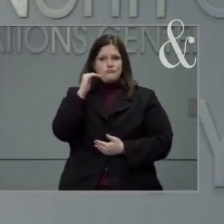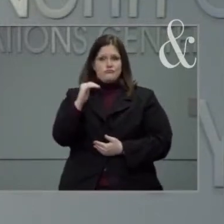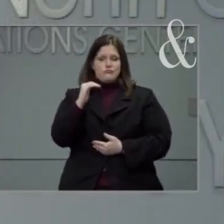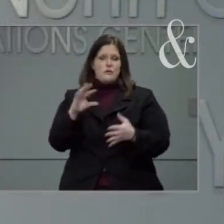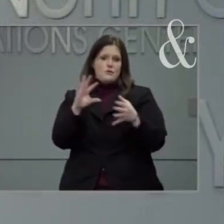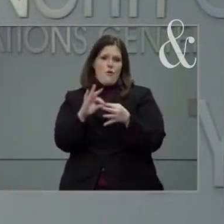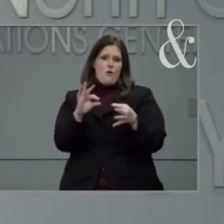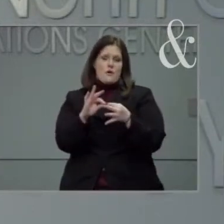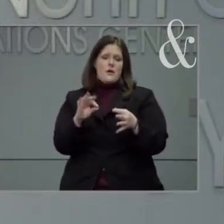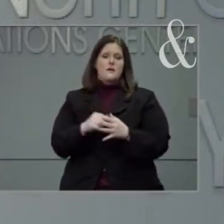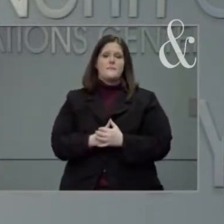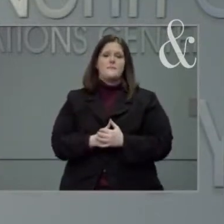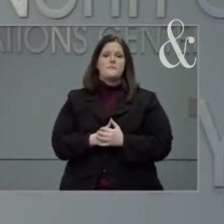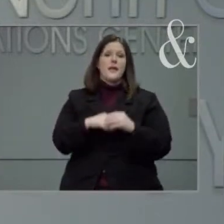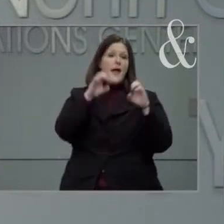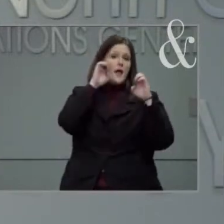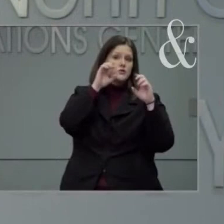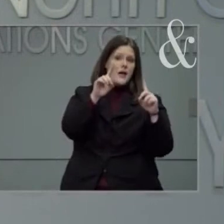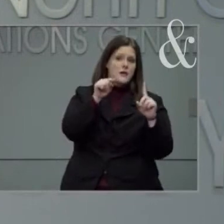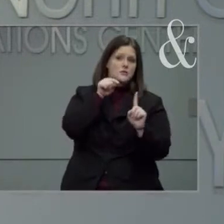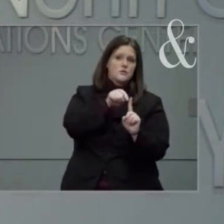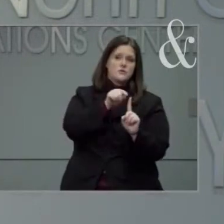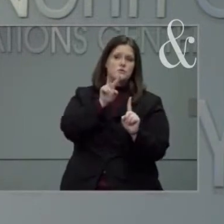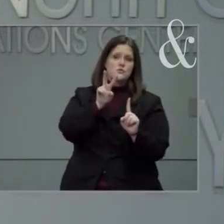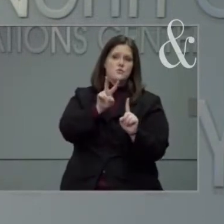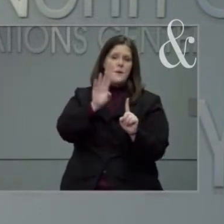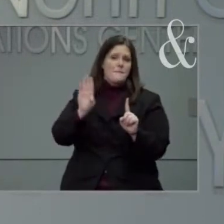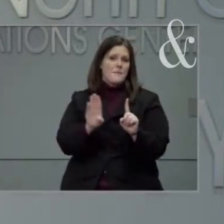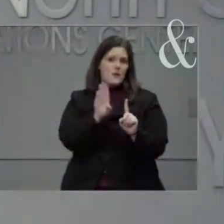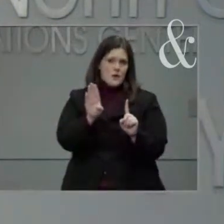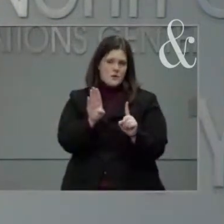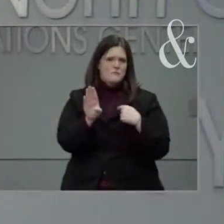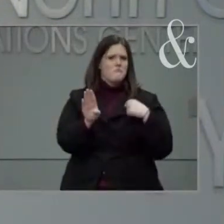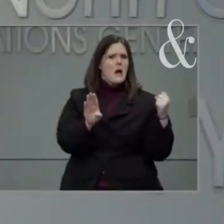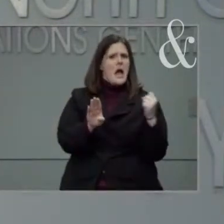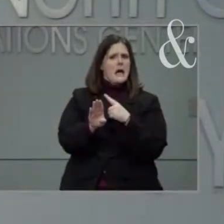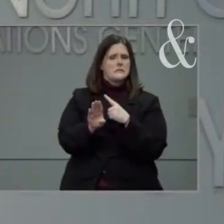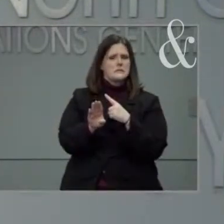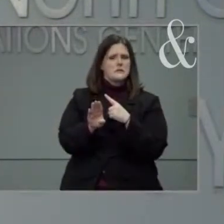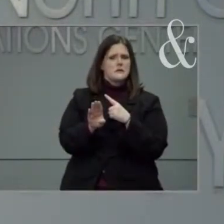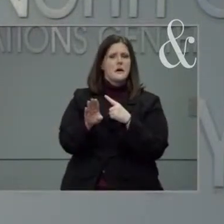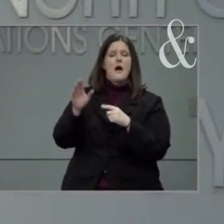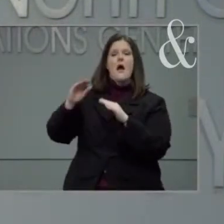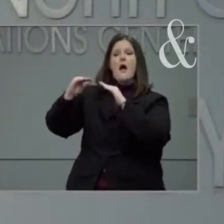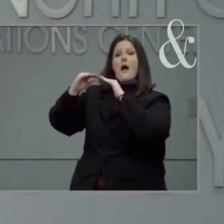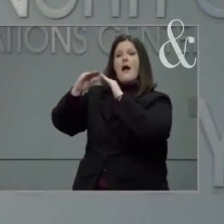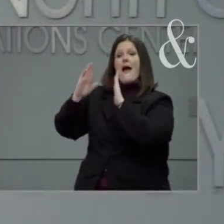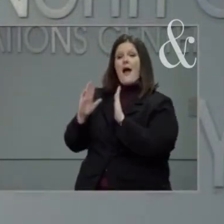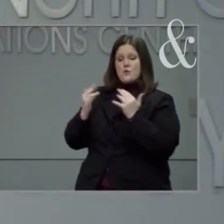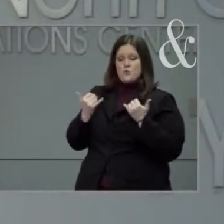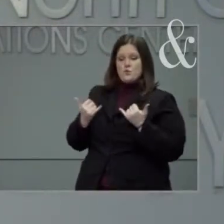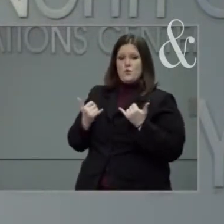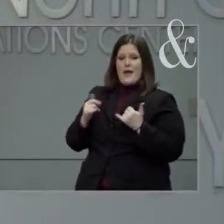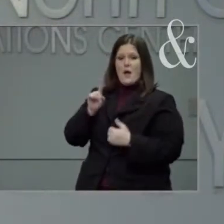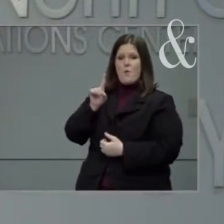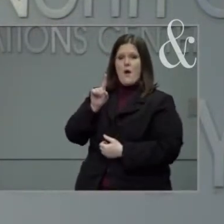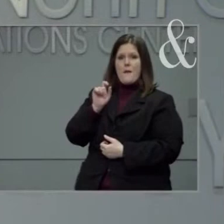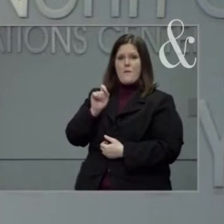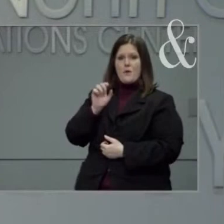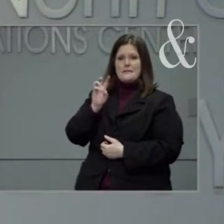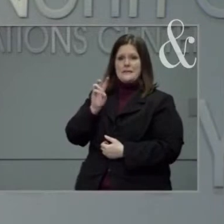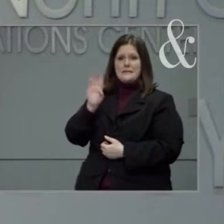the $2 billion for education, is that in addition to what passed the House today, the $1.6 billion